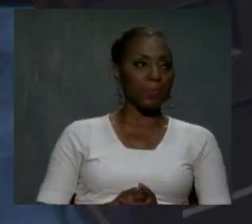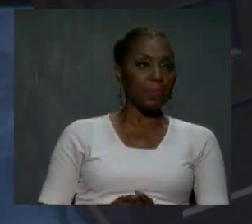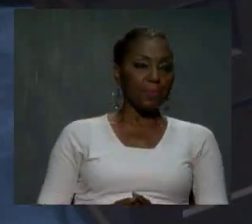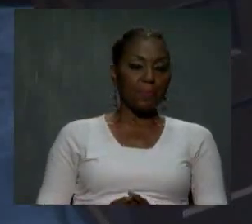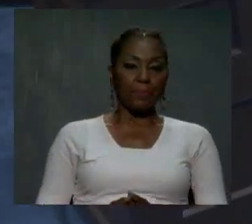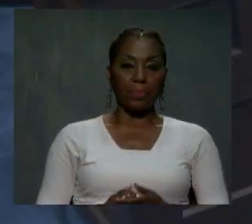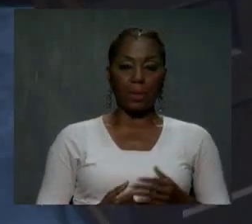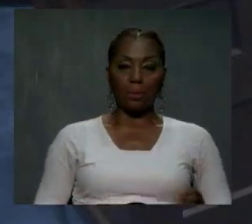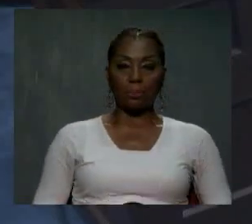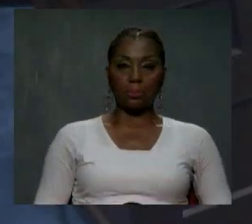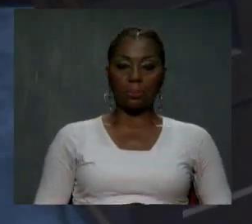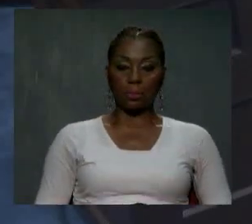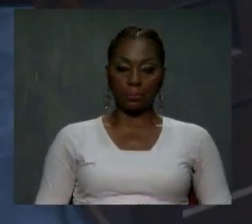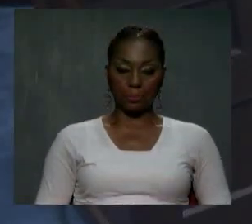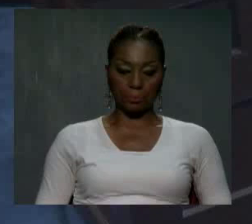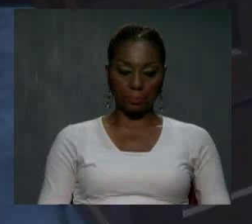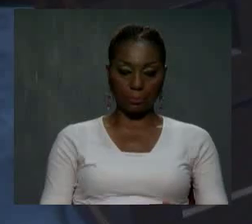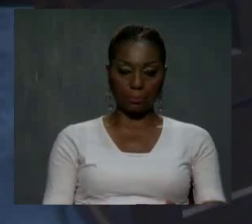with this?